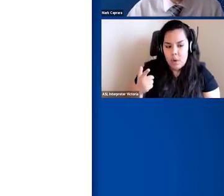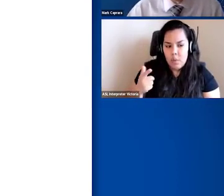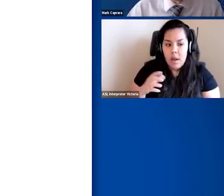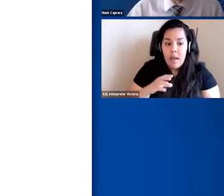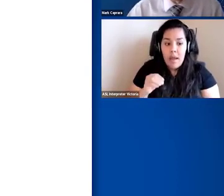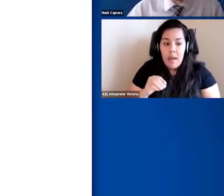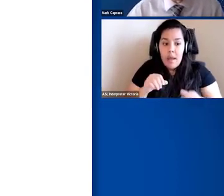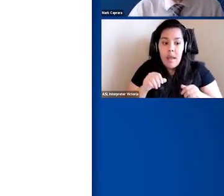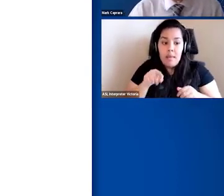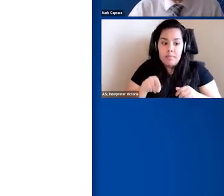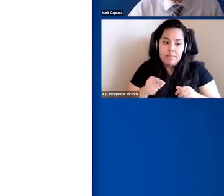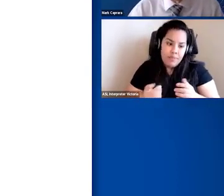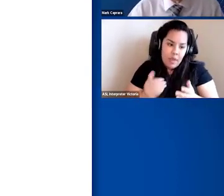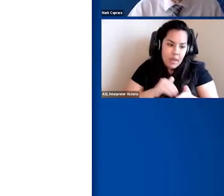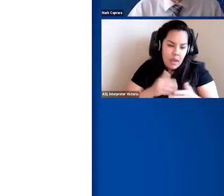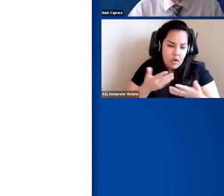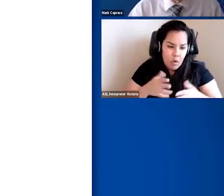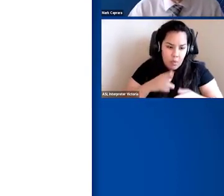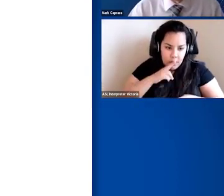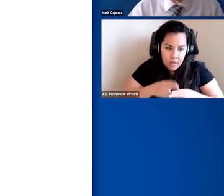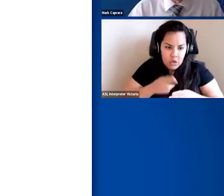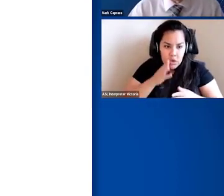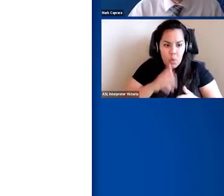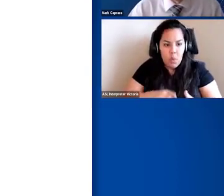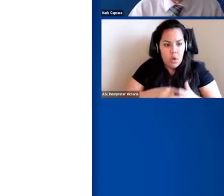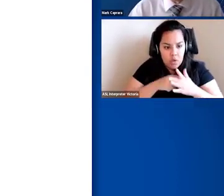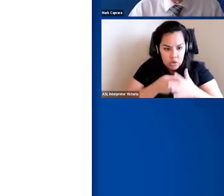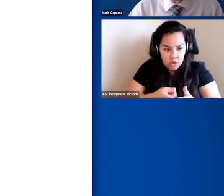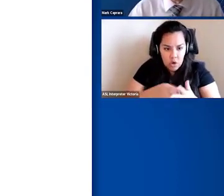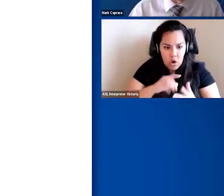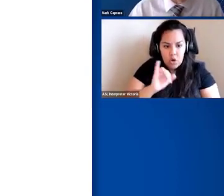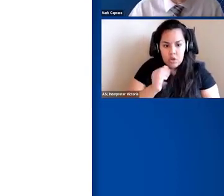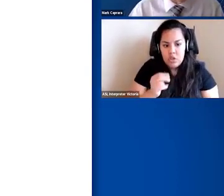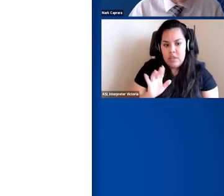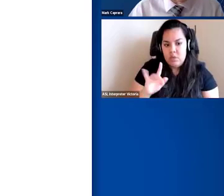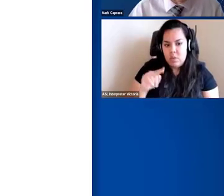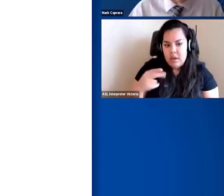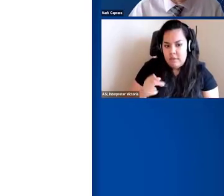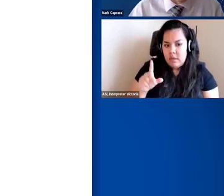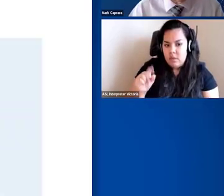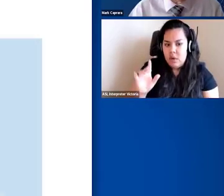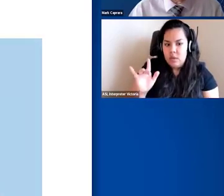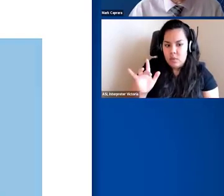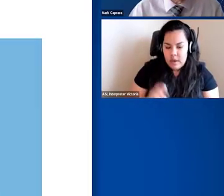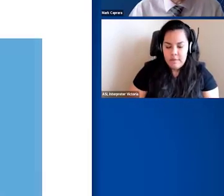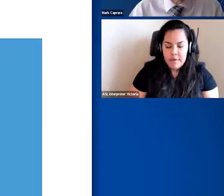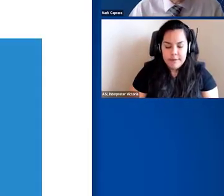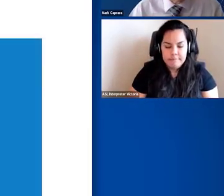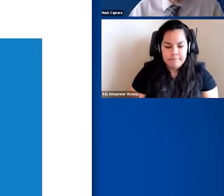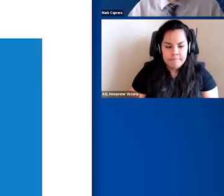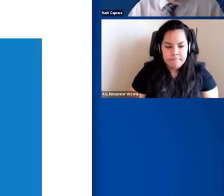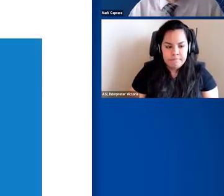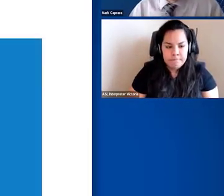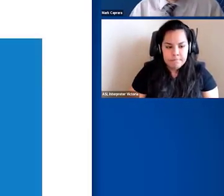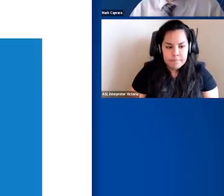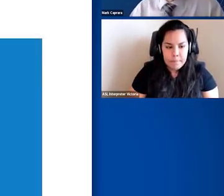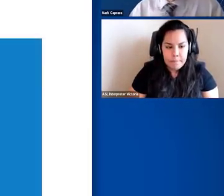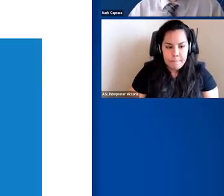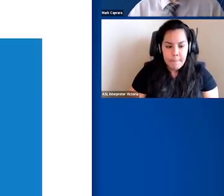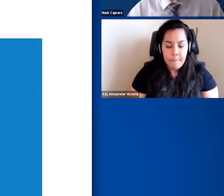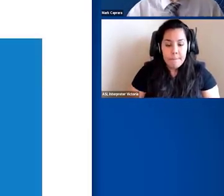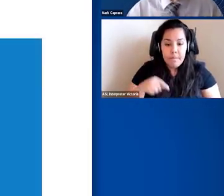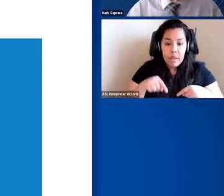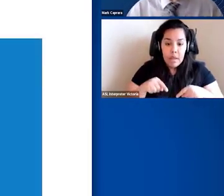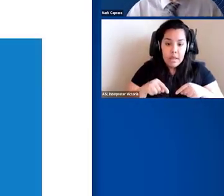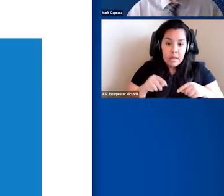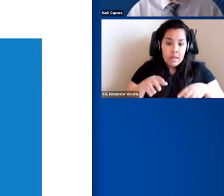stated, this will go into effect for applications due for January 25th, 2025. For this webinar,